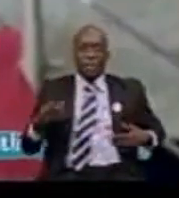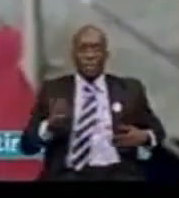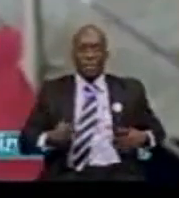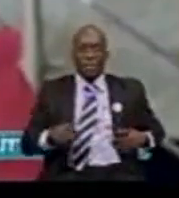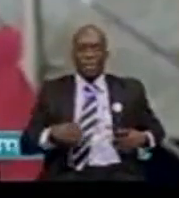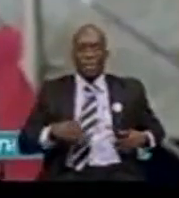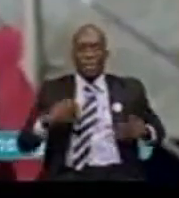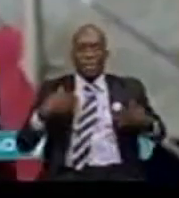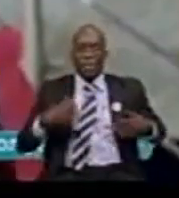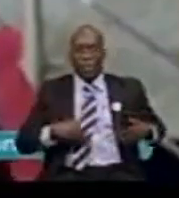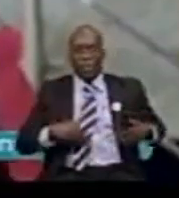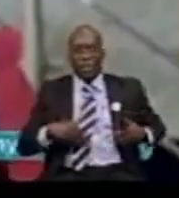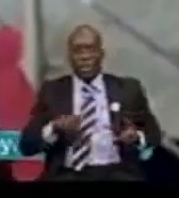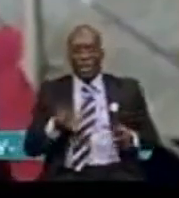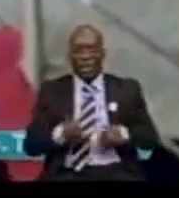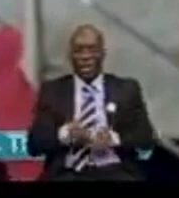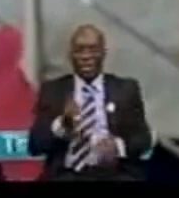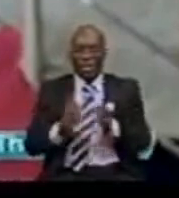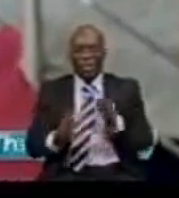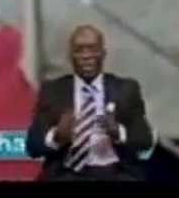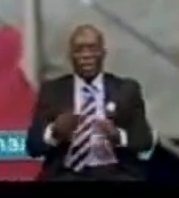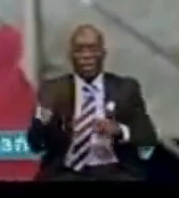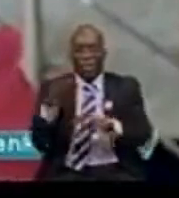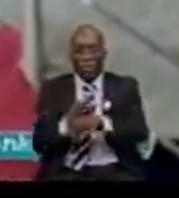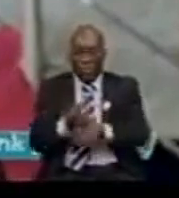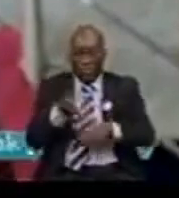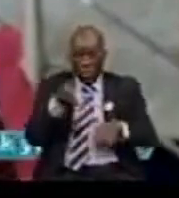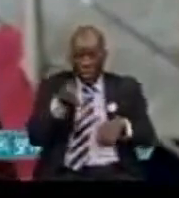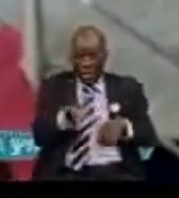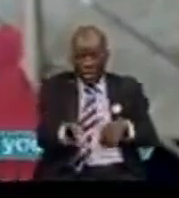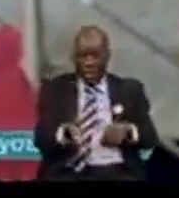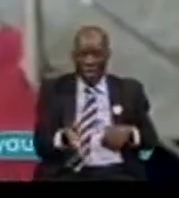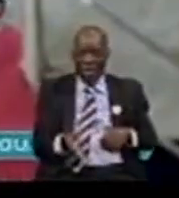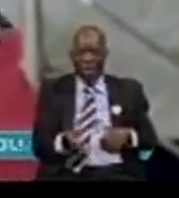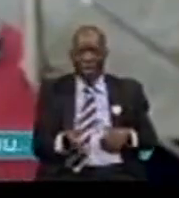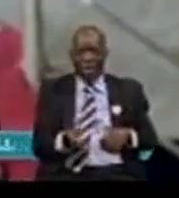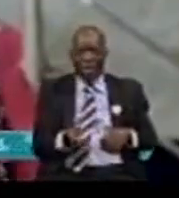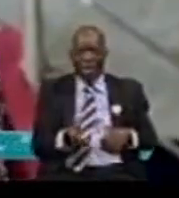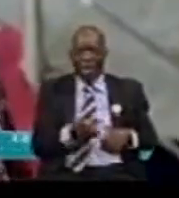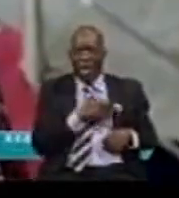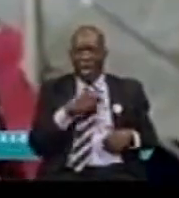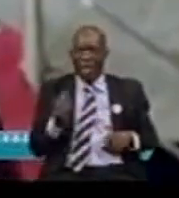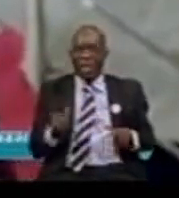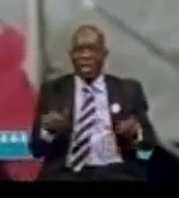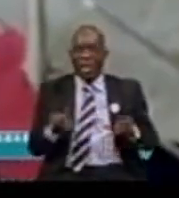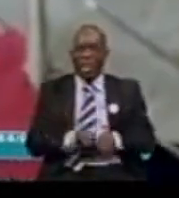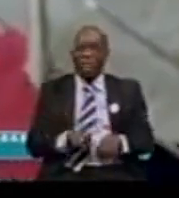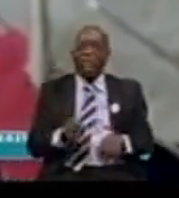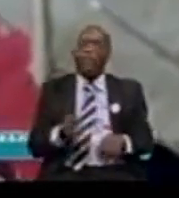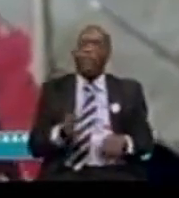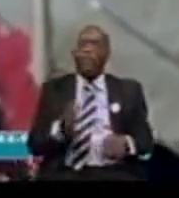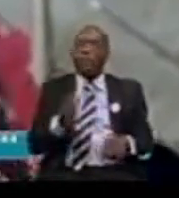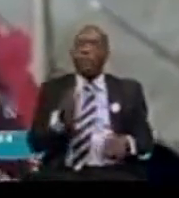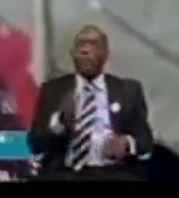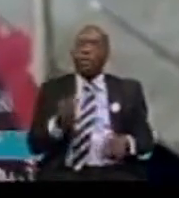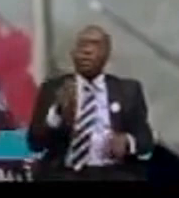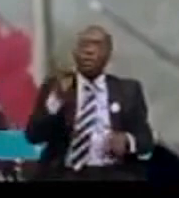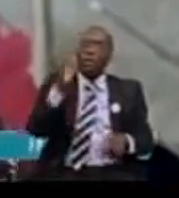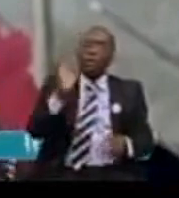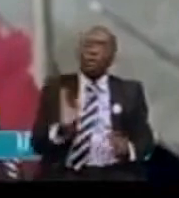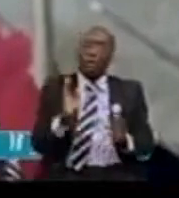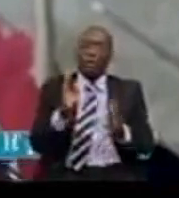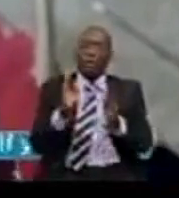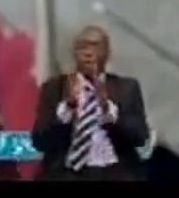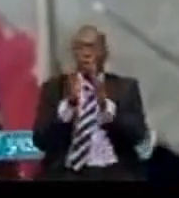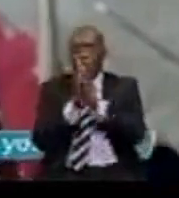mo gbokuta mi bi a se bi an baba wa nuru a se gbadura fun ani ale yi mo gbe owo ile wi pe olomo je